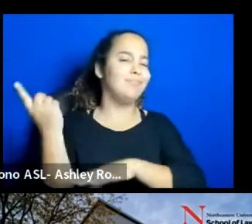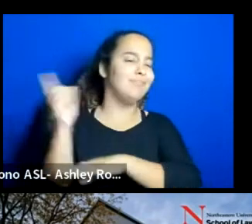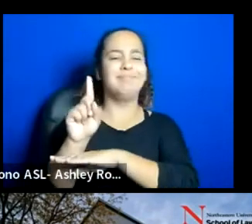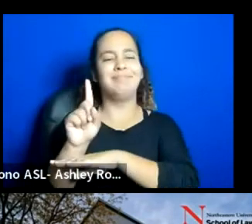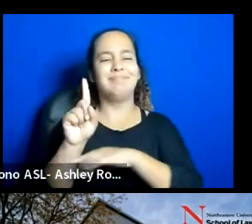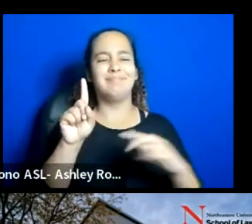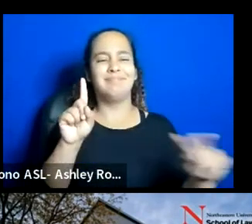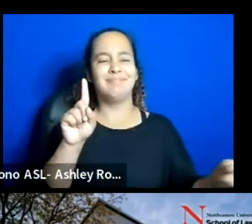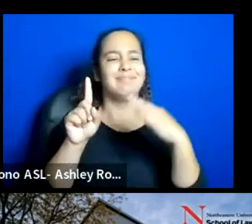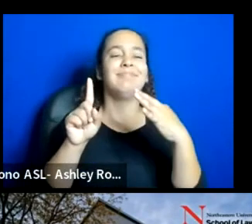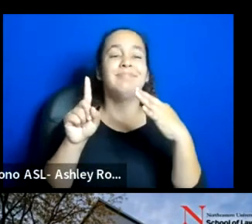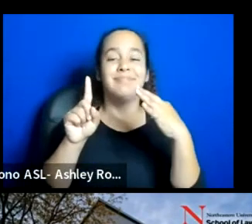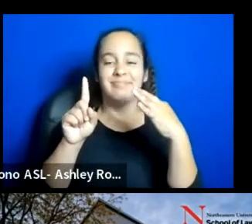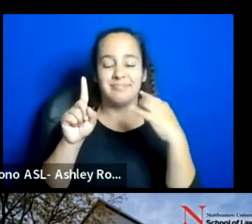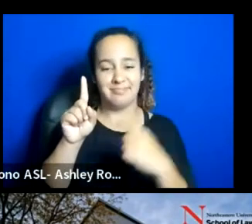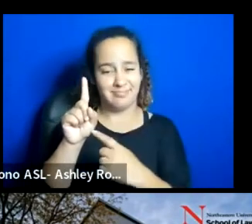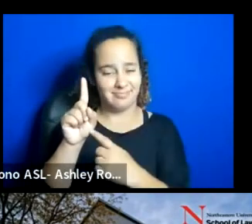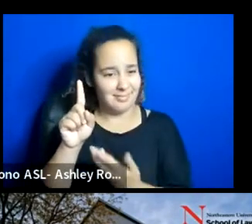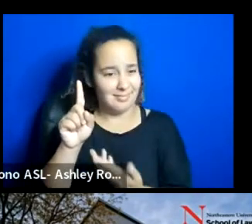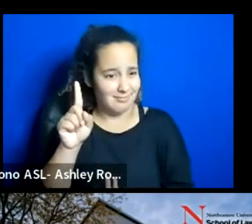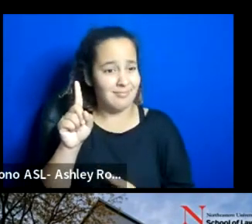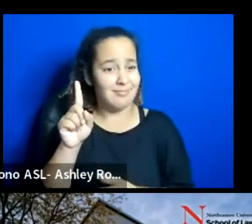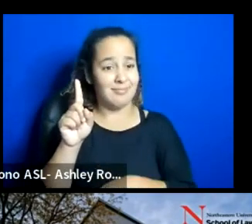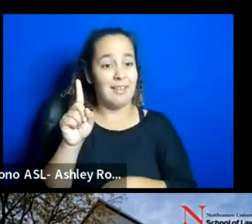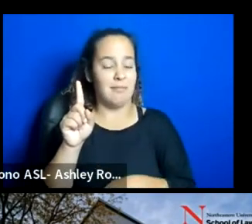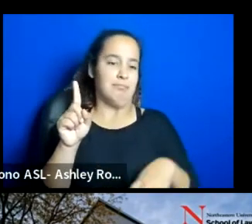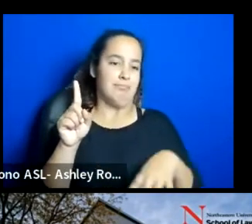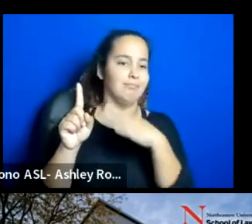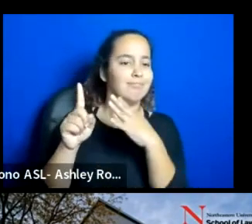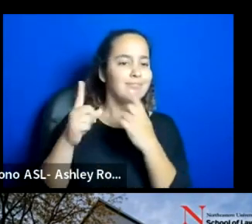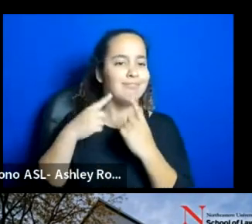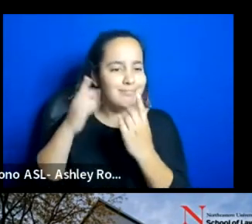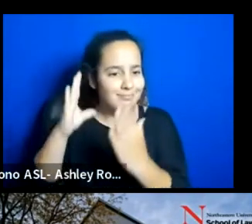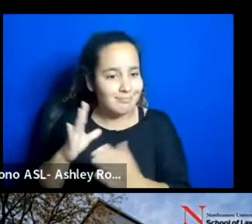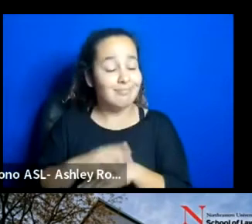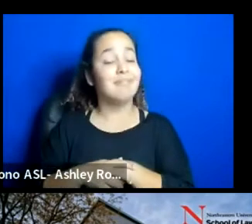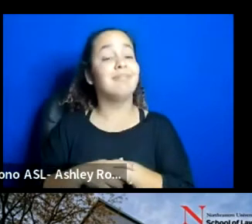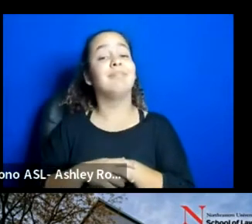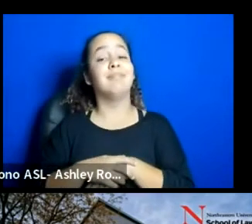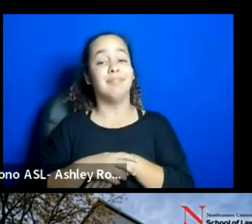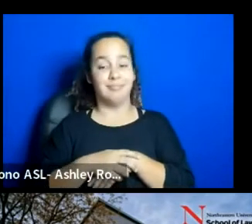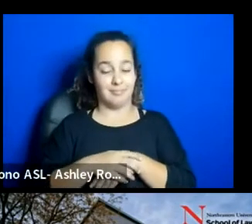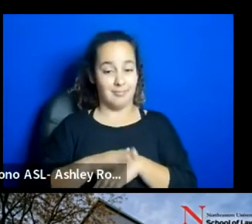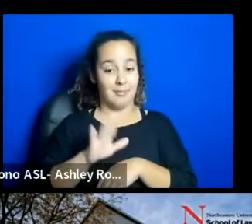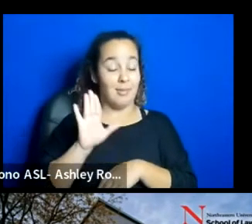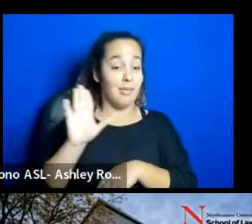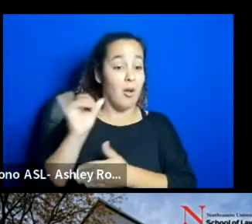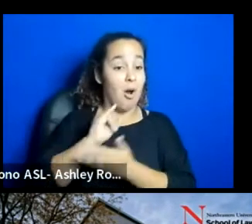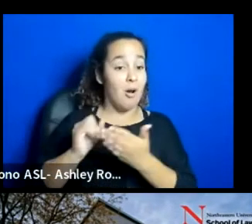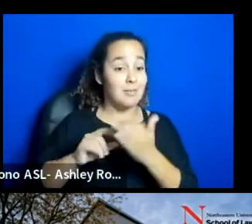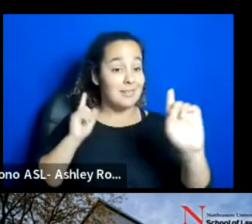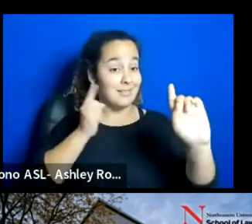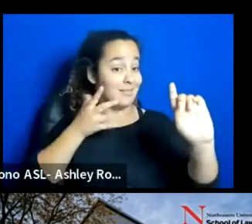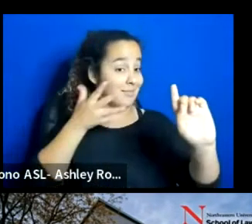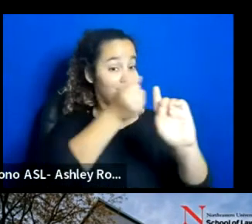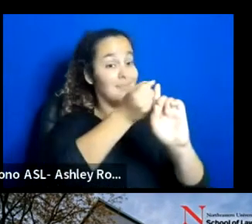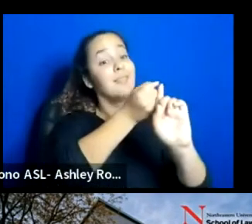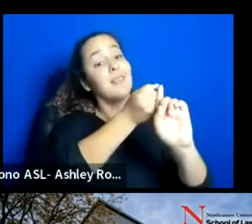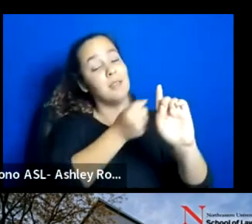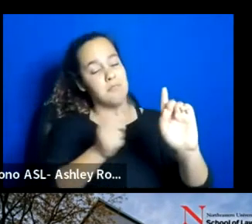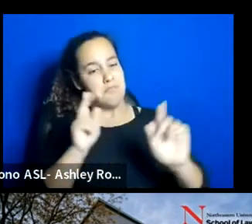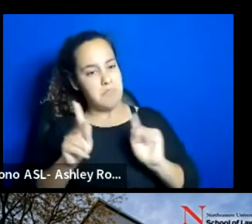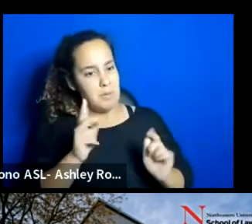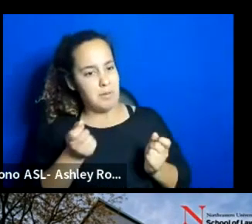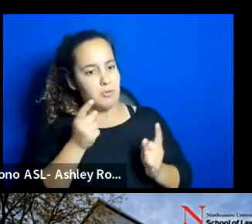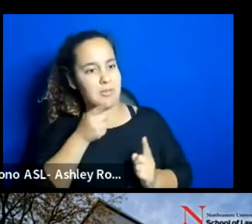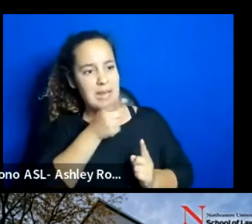the public eye and cultivate celebrity. Their artistic achievements were and are understood as achievements in large